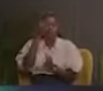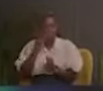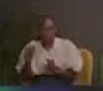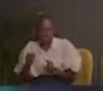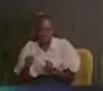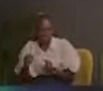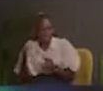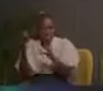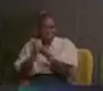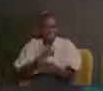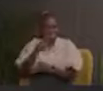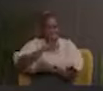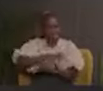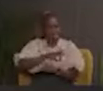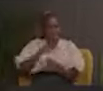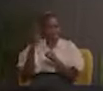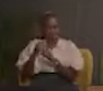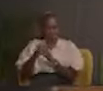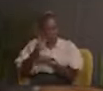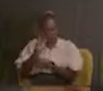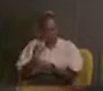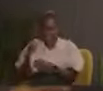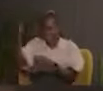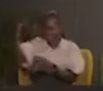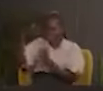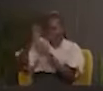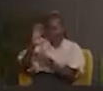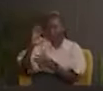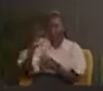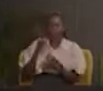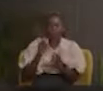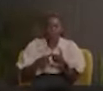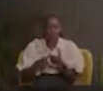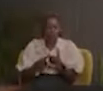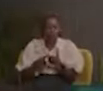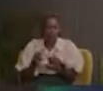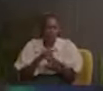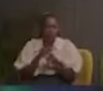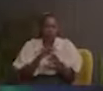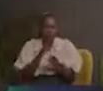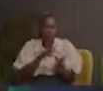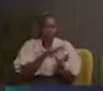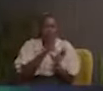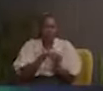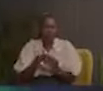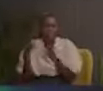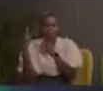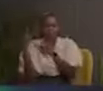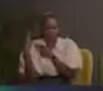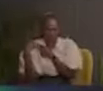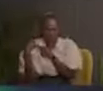taking advantage of the word of God, the grace of God, to engage responsibly.